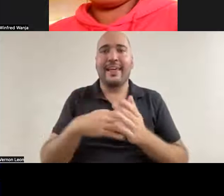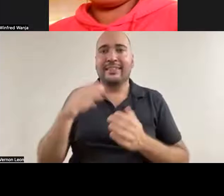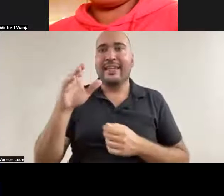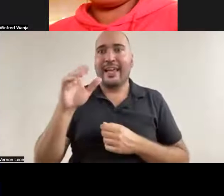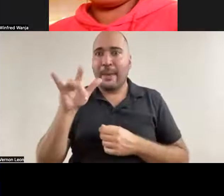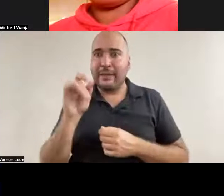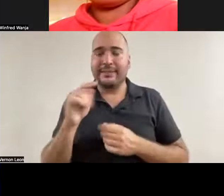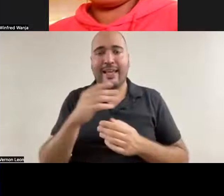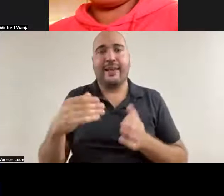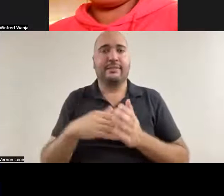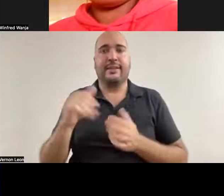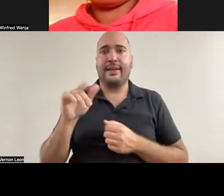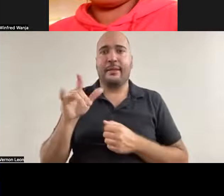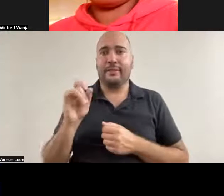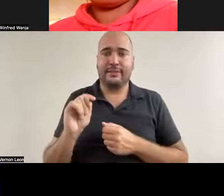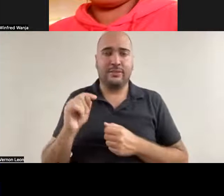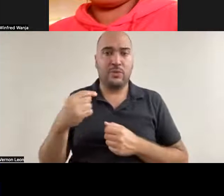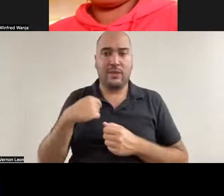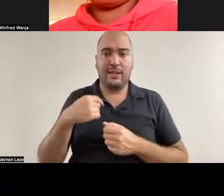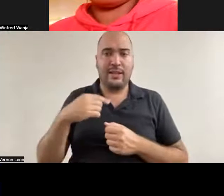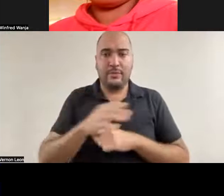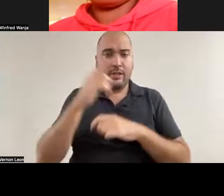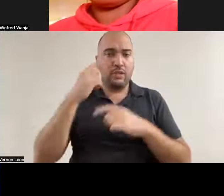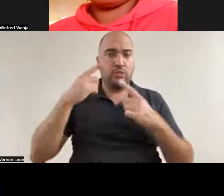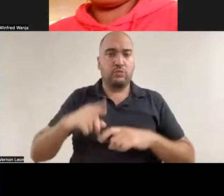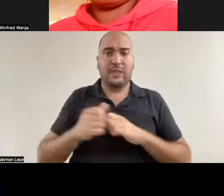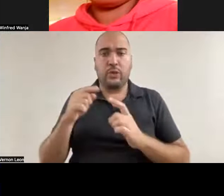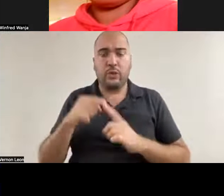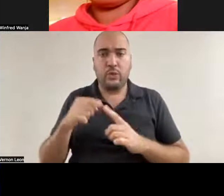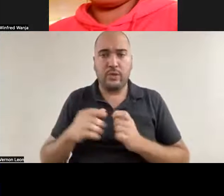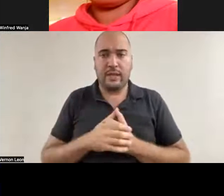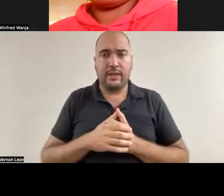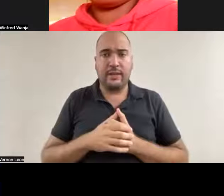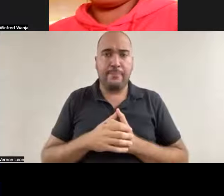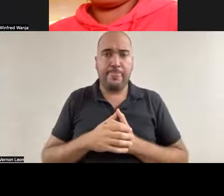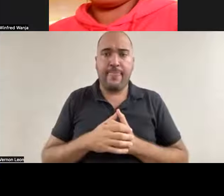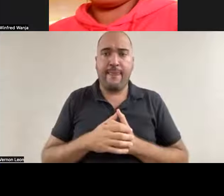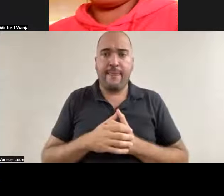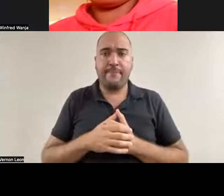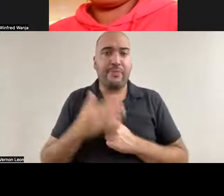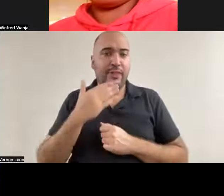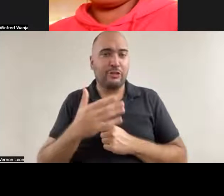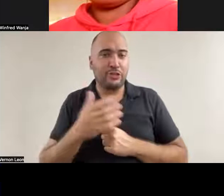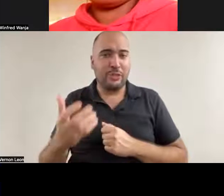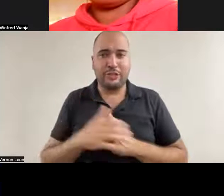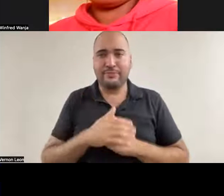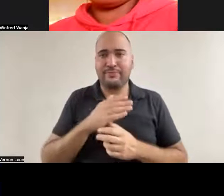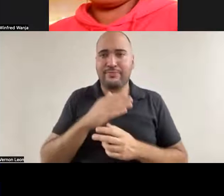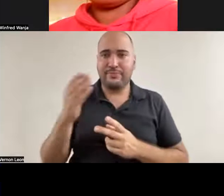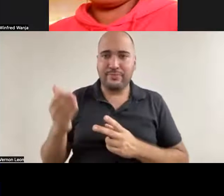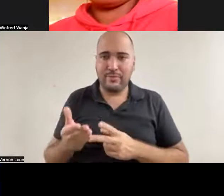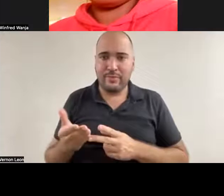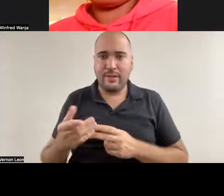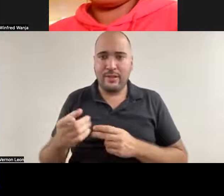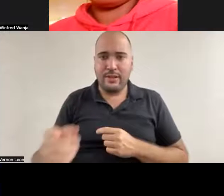anti-ableist. So I completely agree with you. Thank you so much, Robbie. Haseeb,